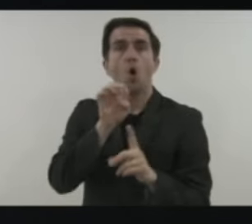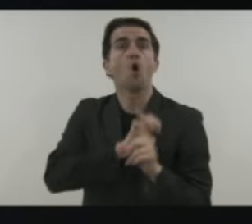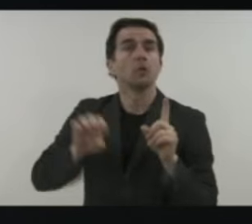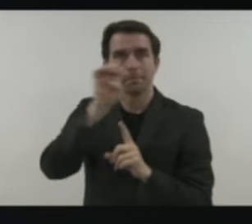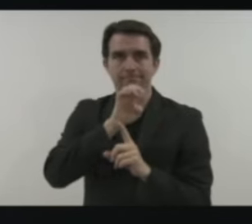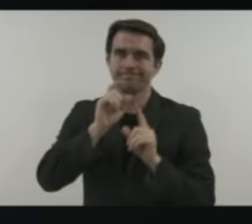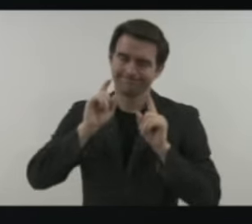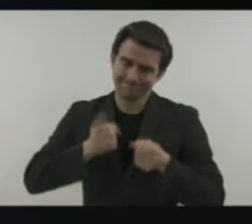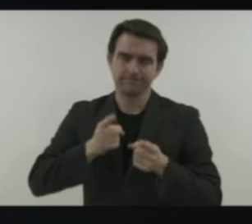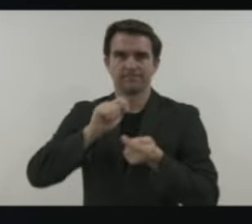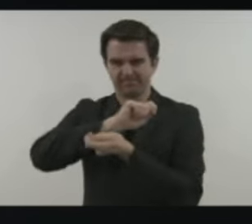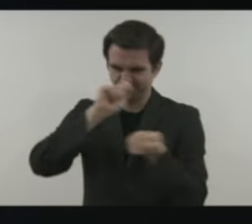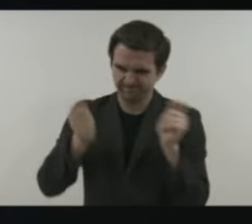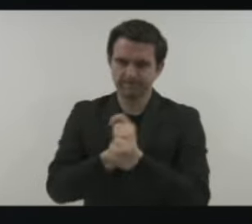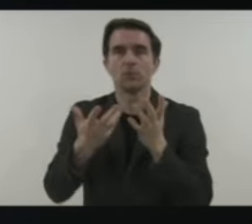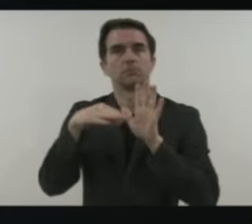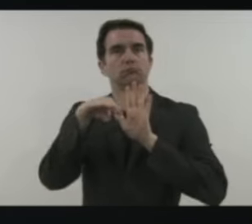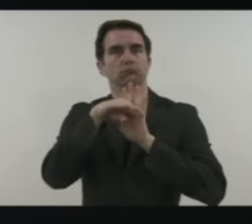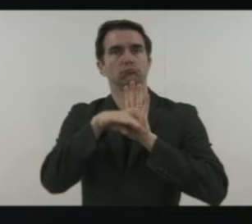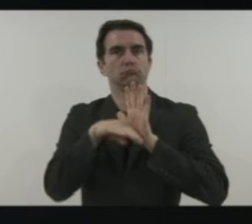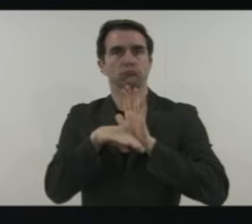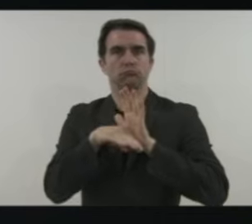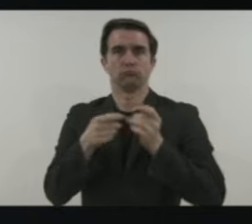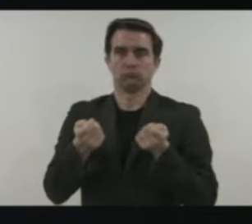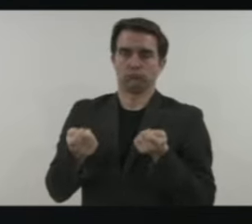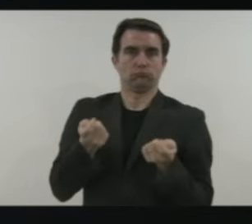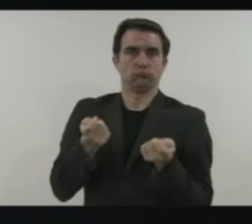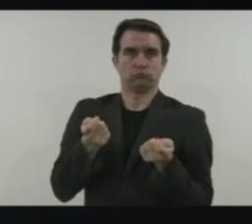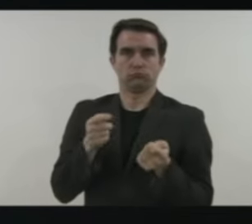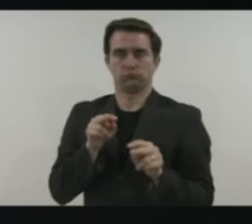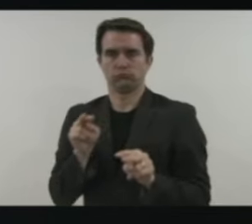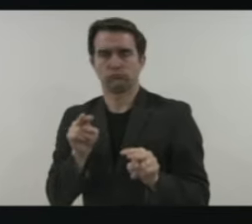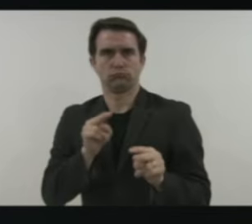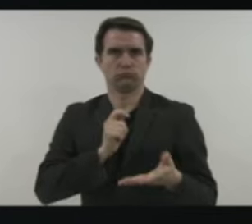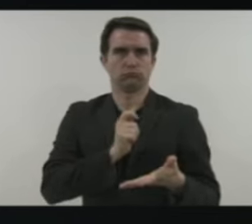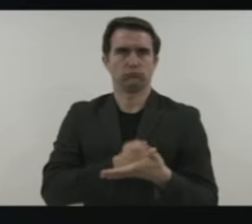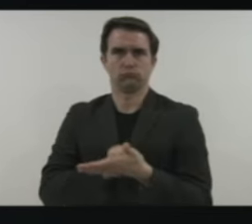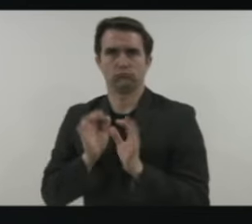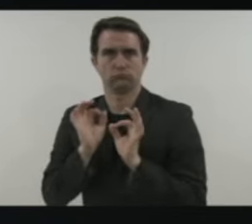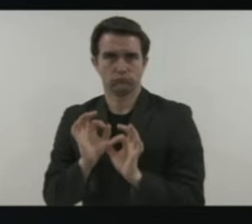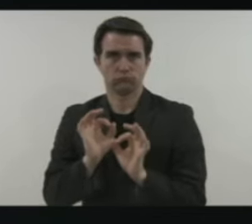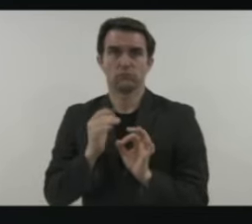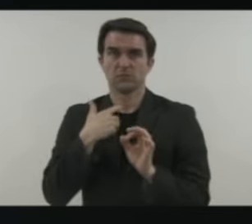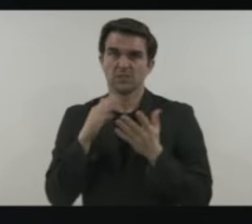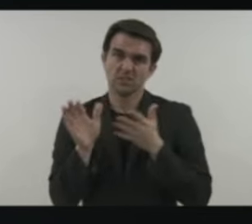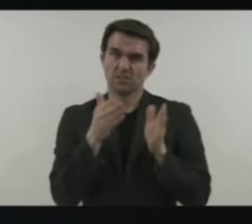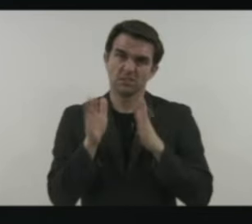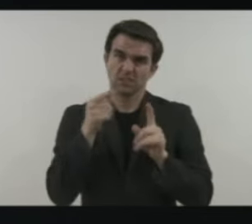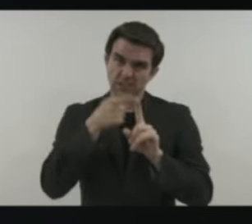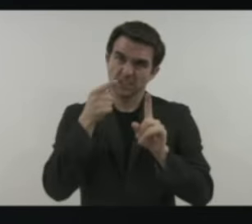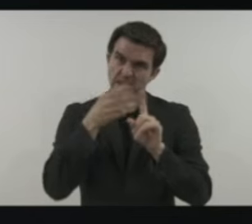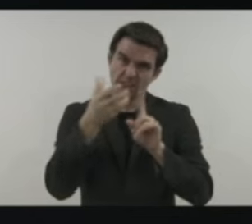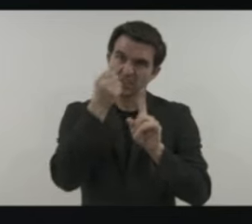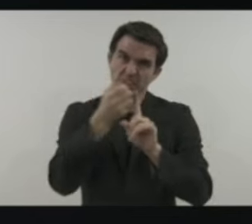to bring the transition to our farmers. We cannot micromanage this transition. Each country must choose its